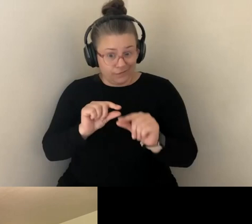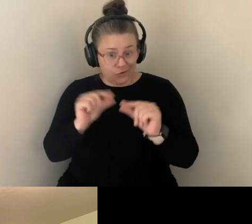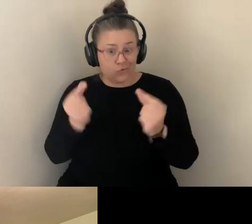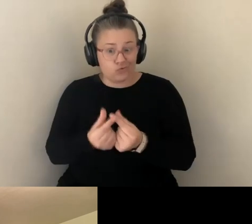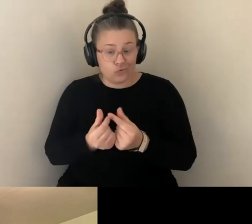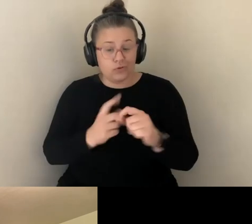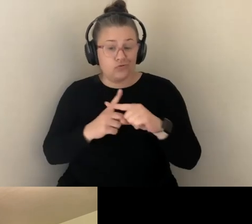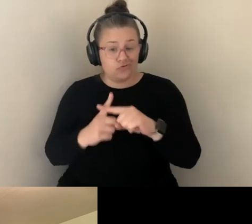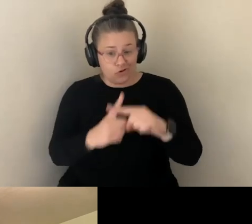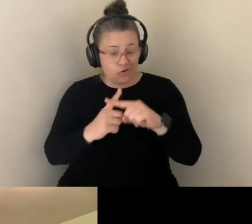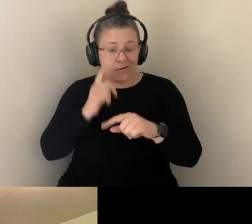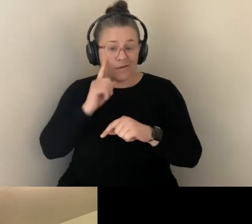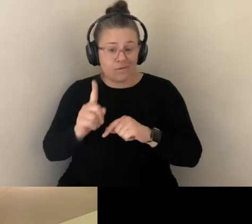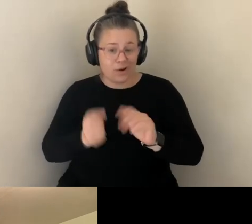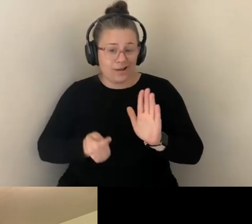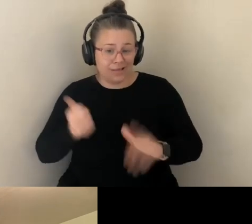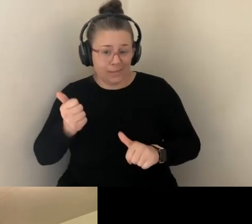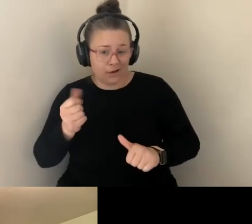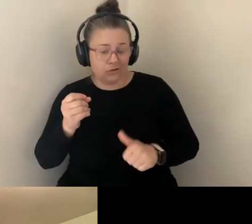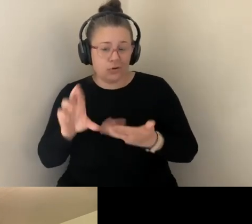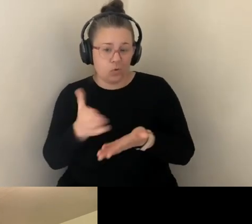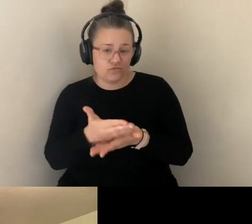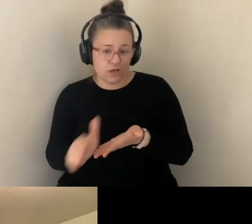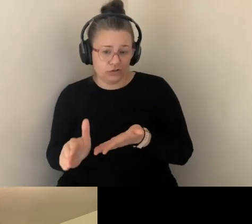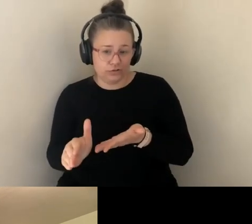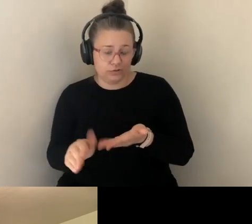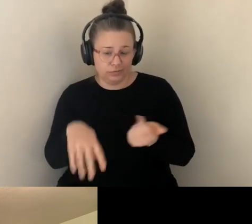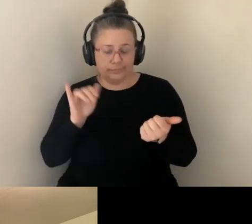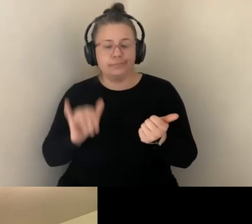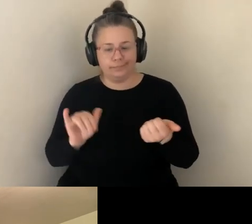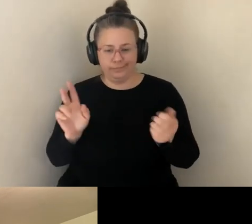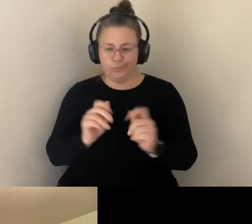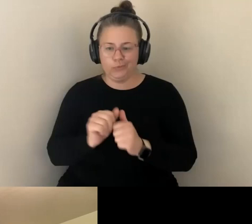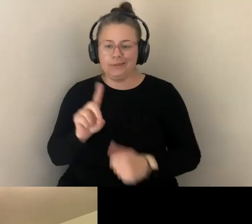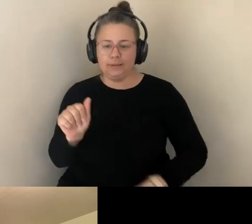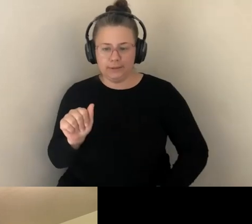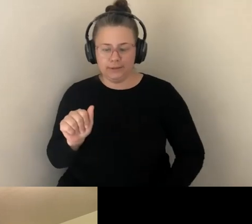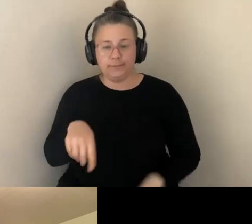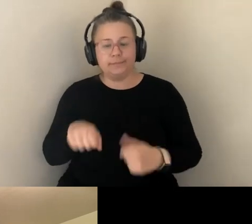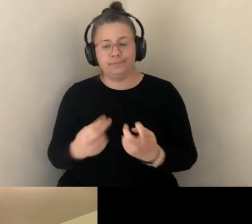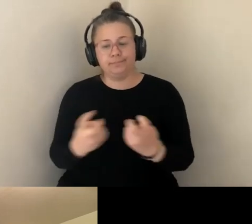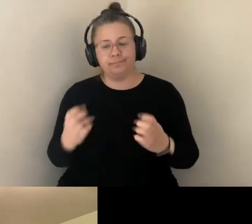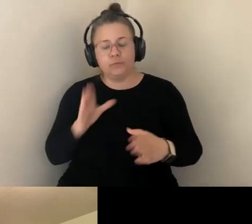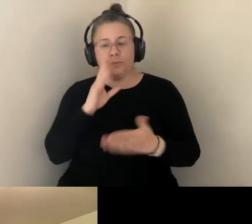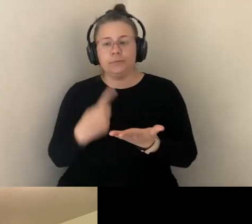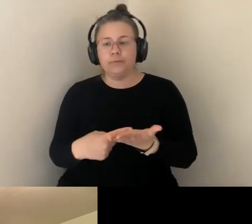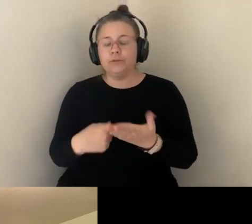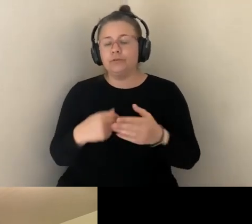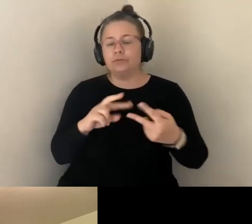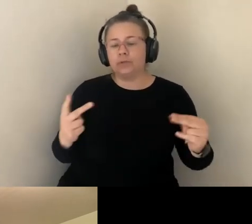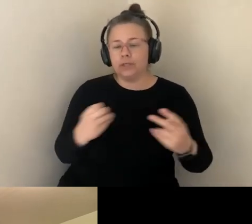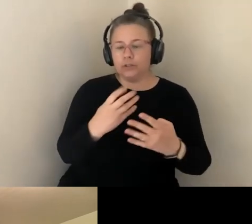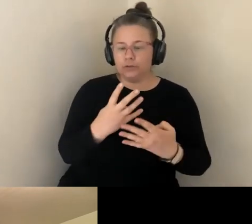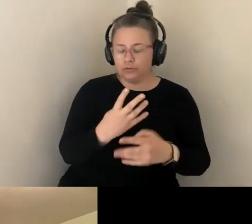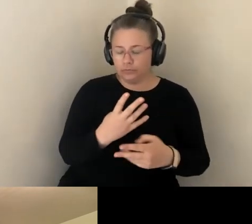with disabilities. So what you'll hear about a lot in this panel is the disability critique of genetic screening and sequencing technologies and